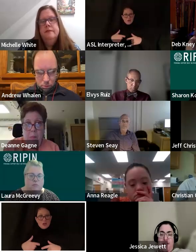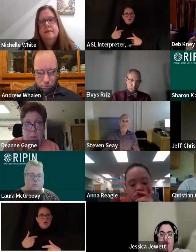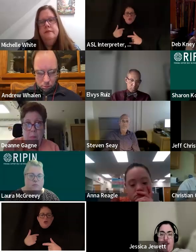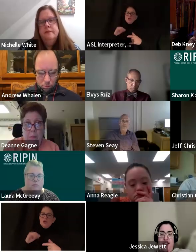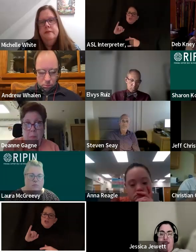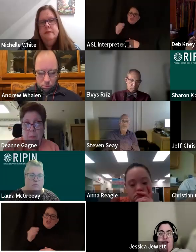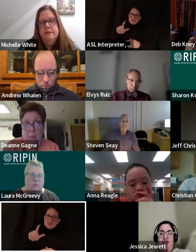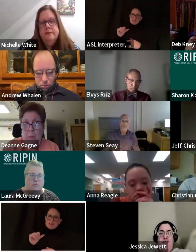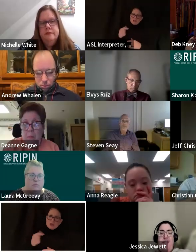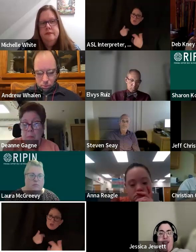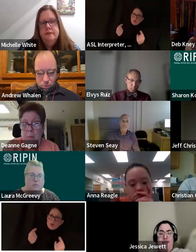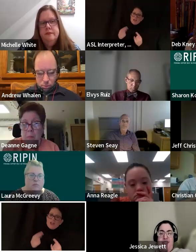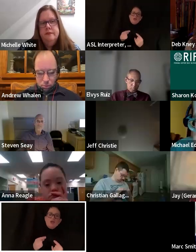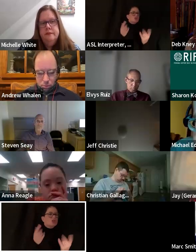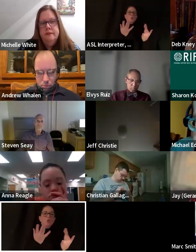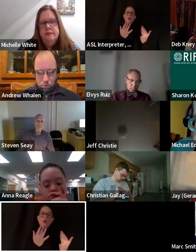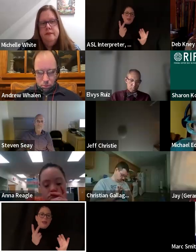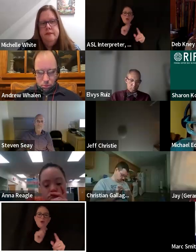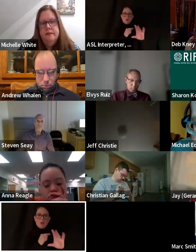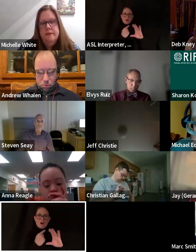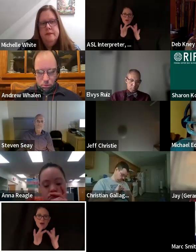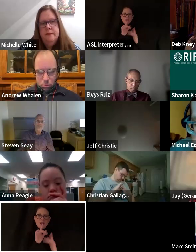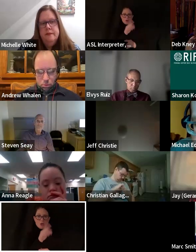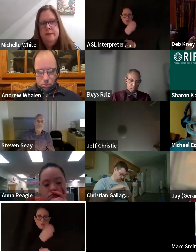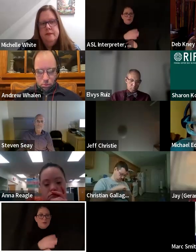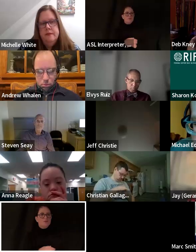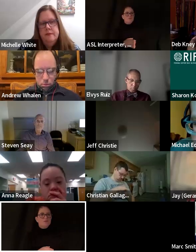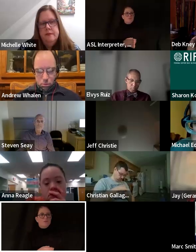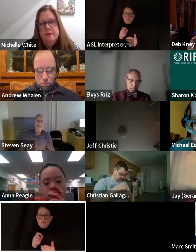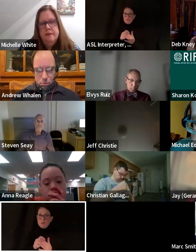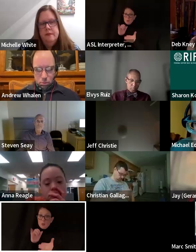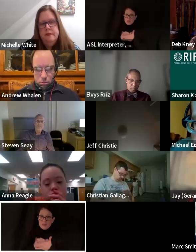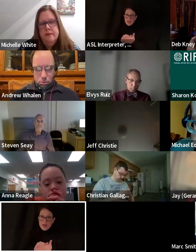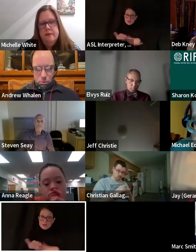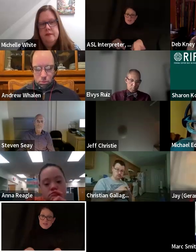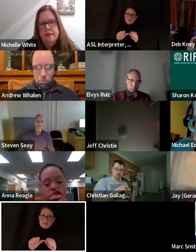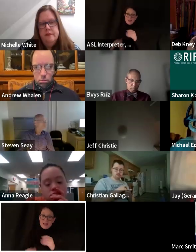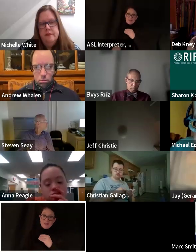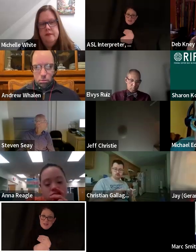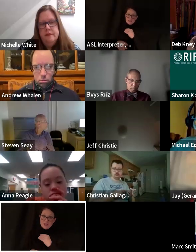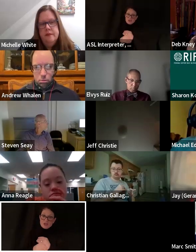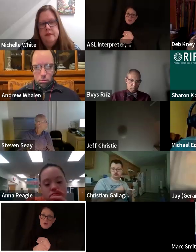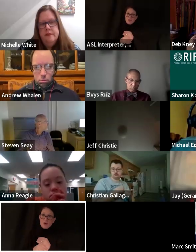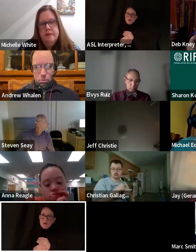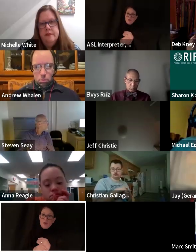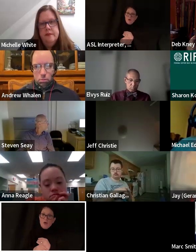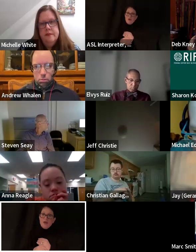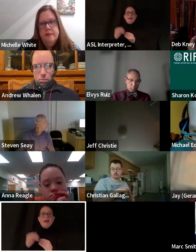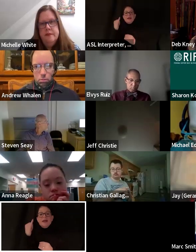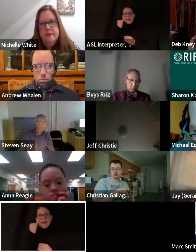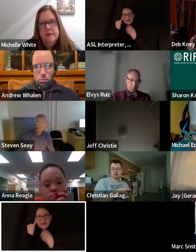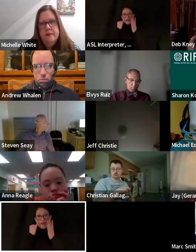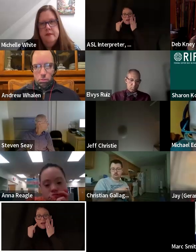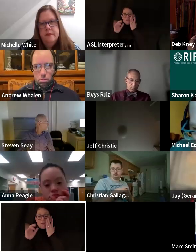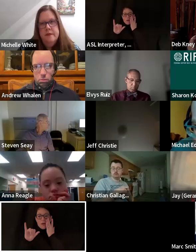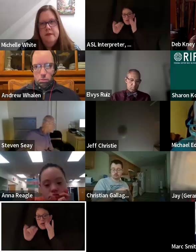I now just stay like, tuned. So now, like with that being said, do I have to take the additional? If that's